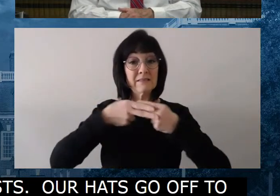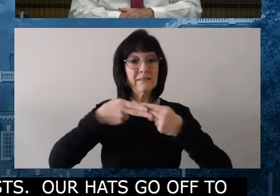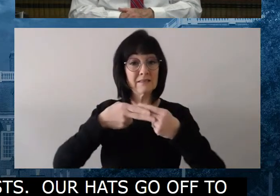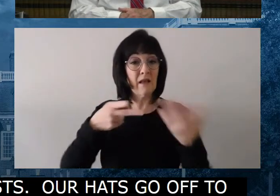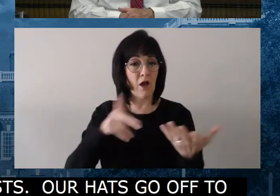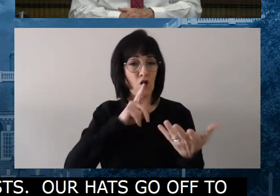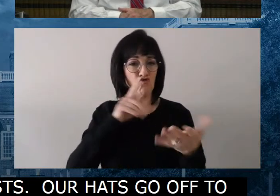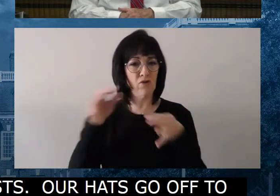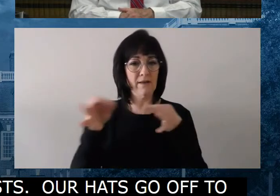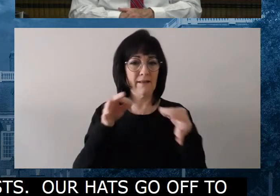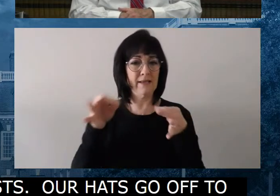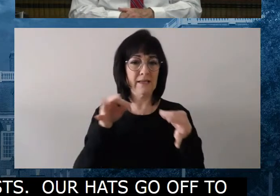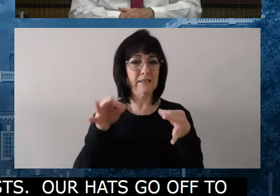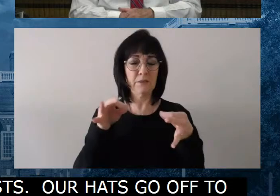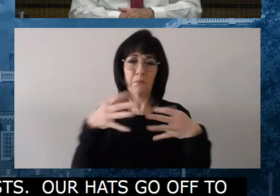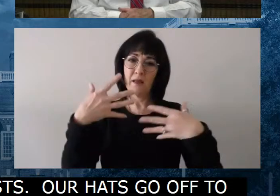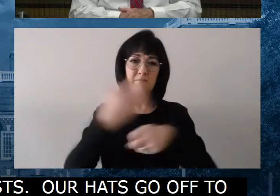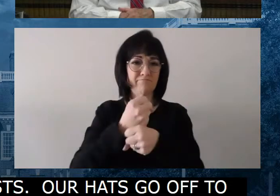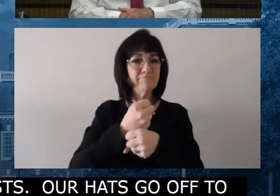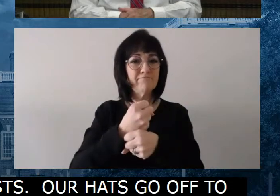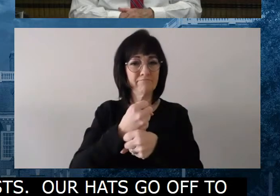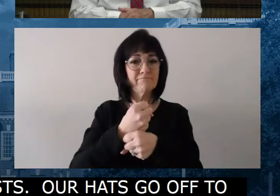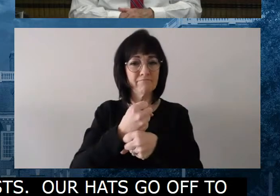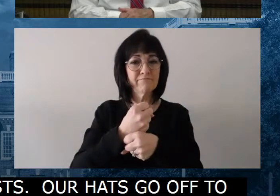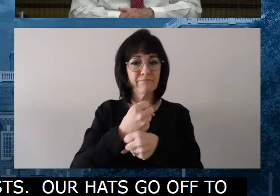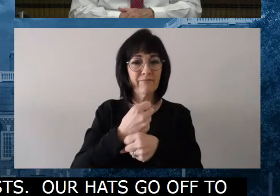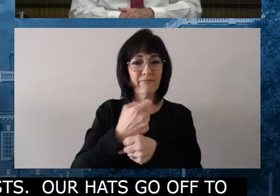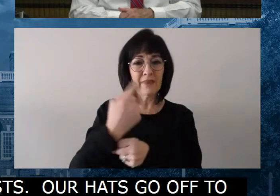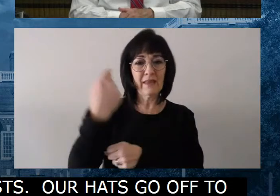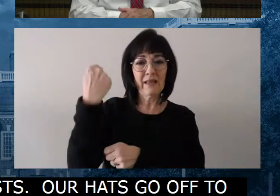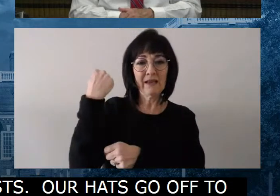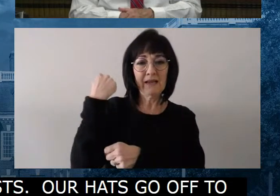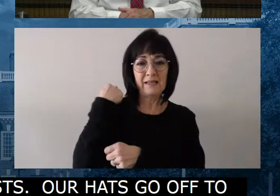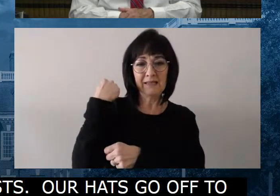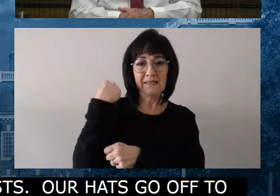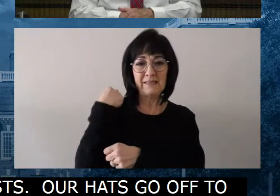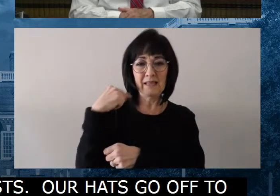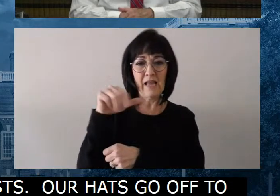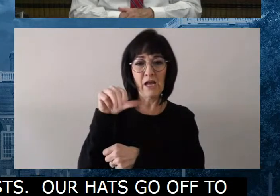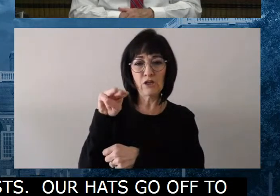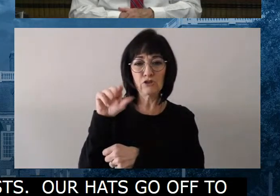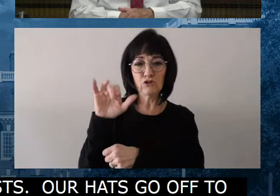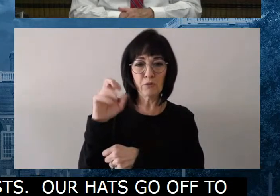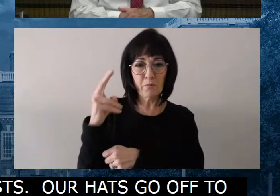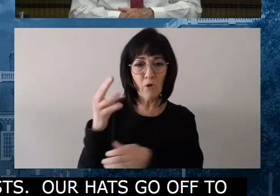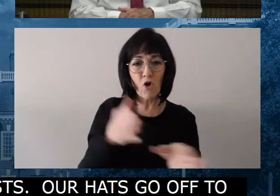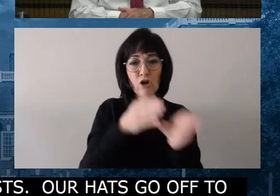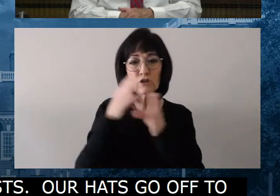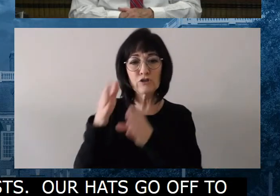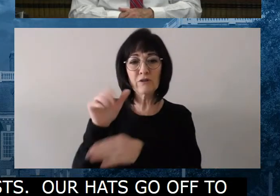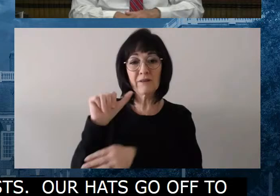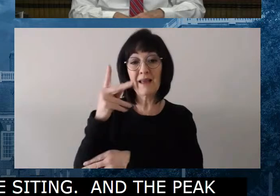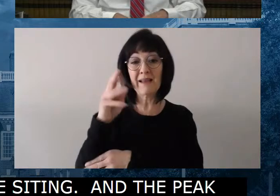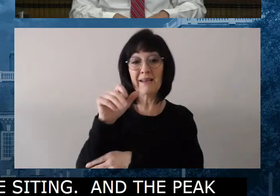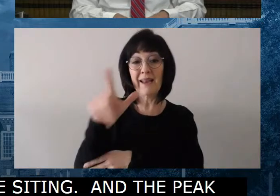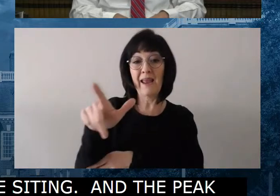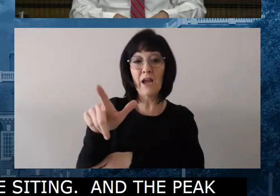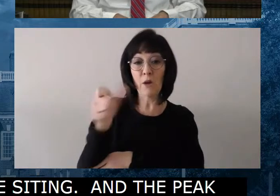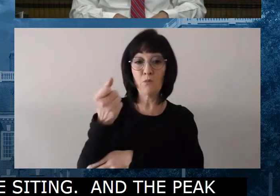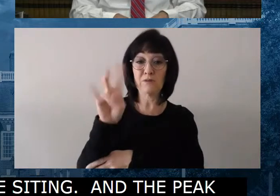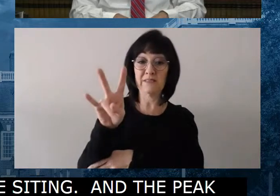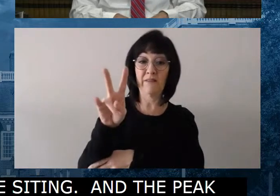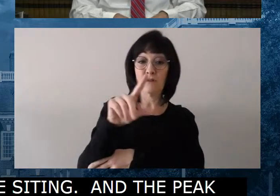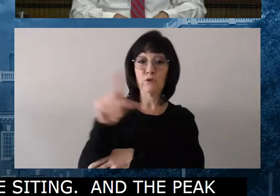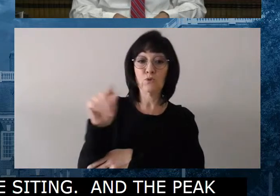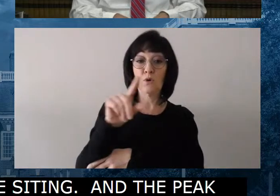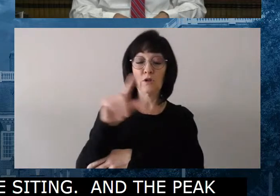Delaware, with the peak back in the end of April. April 17th was the peak of hospitalizations in